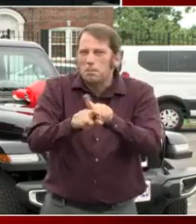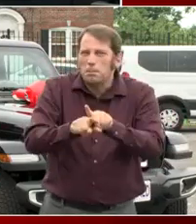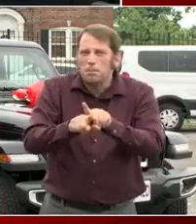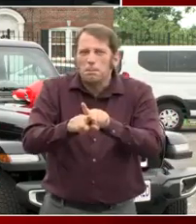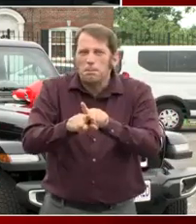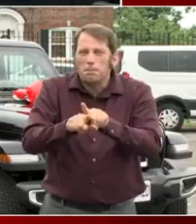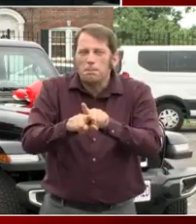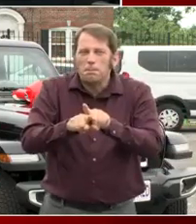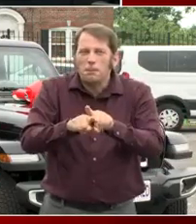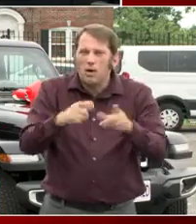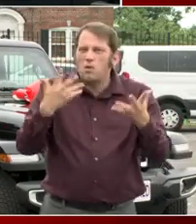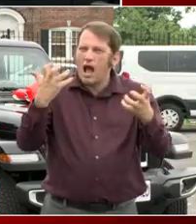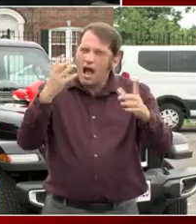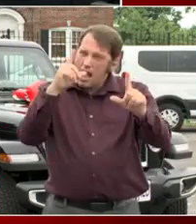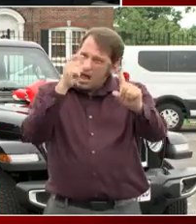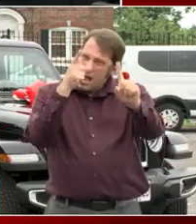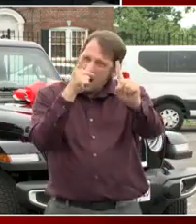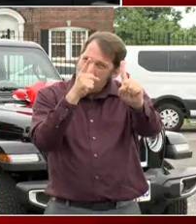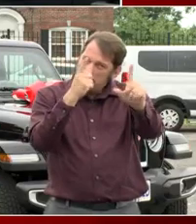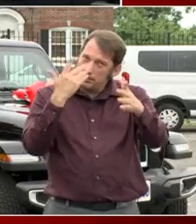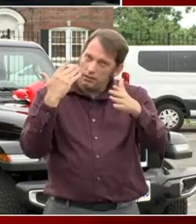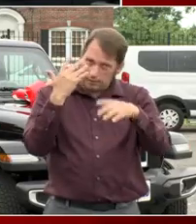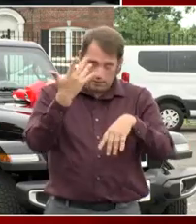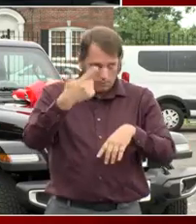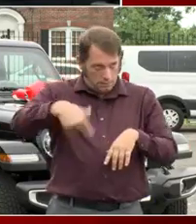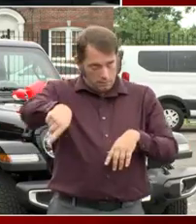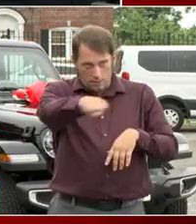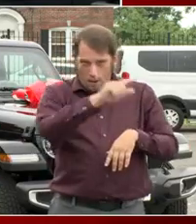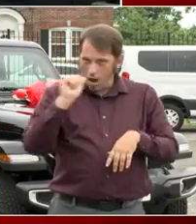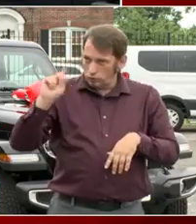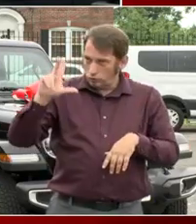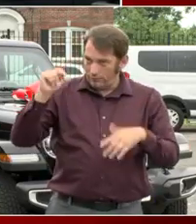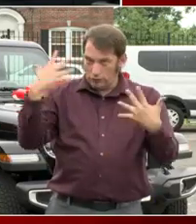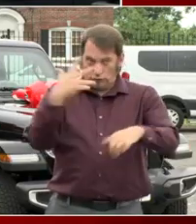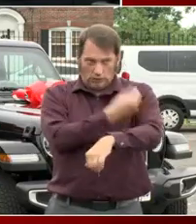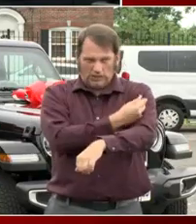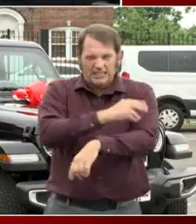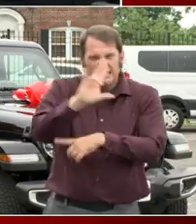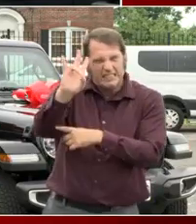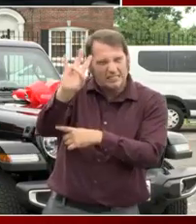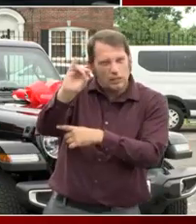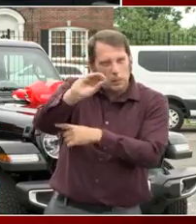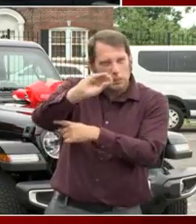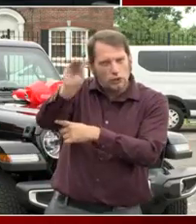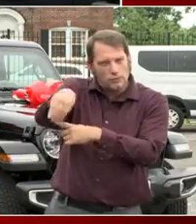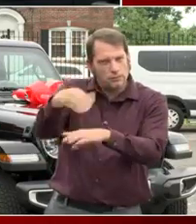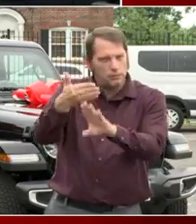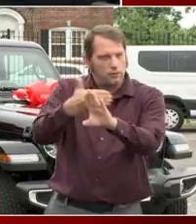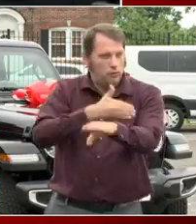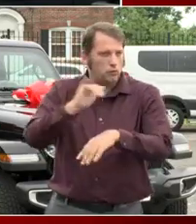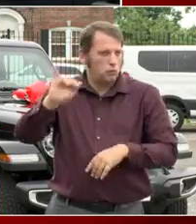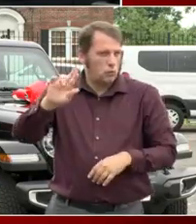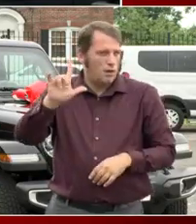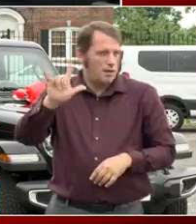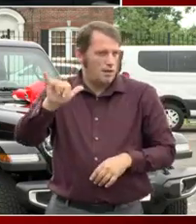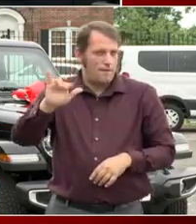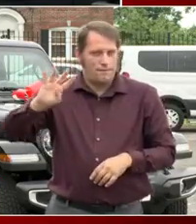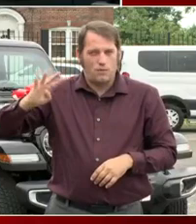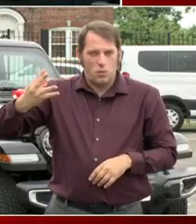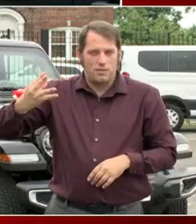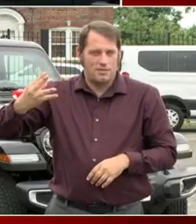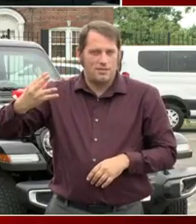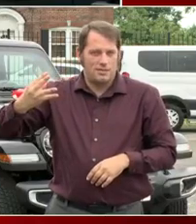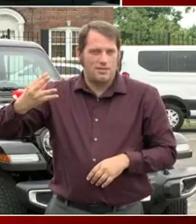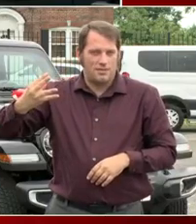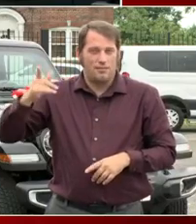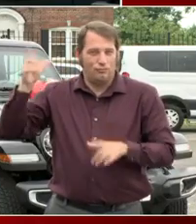adult population getting at least one dose by July 4th. But we're not going to stop there. We want to go right